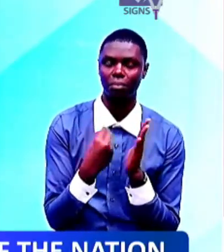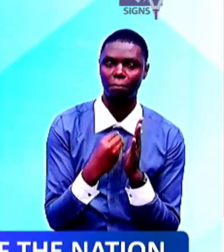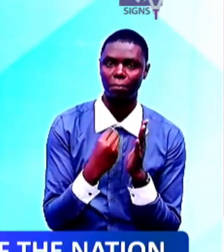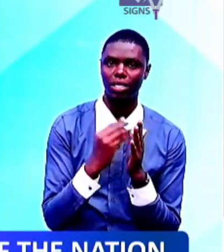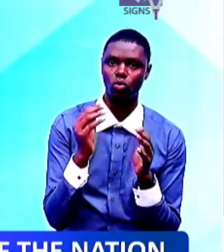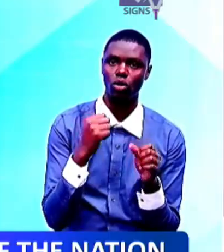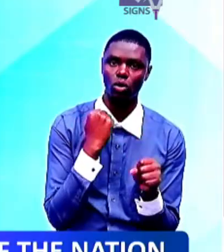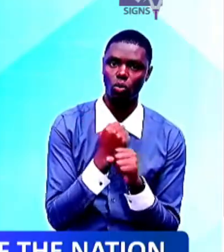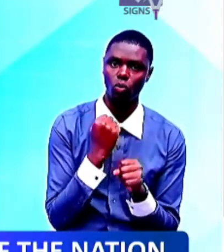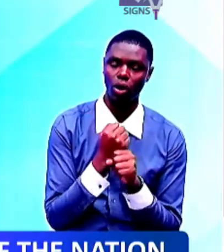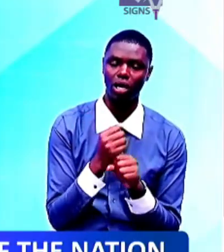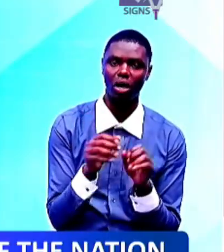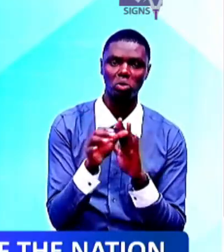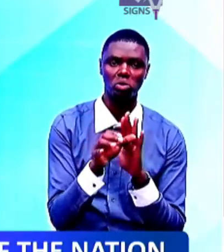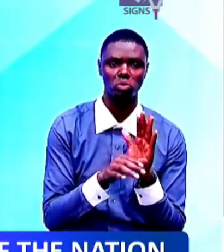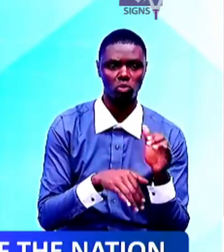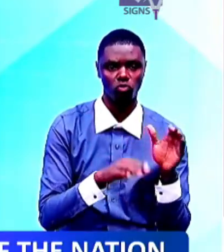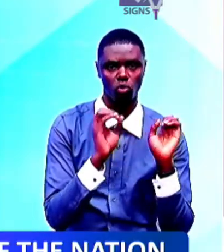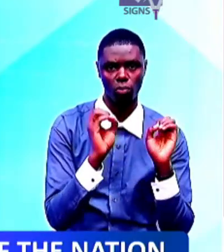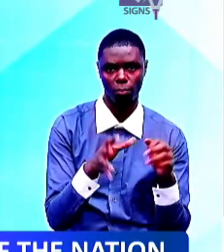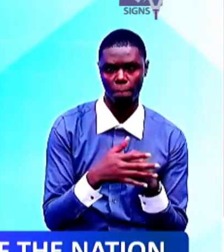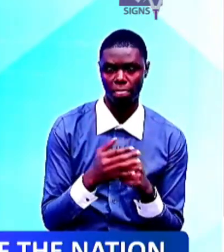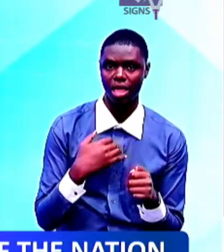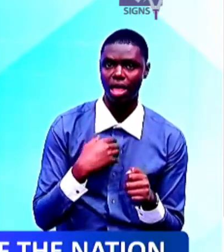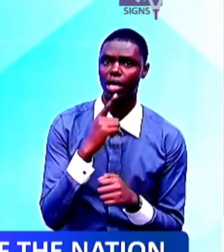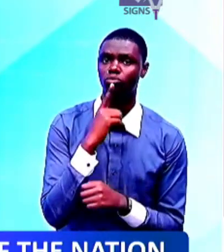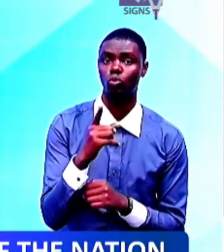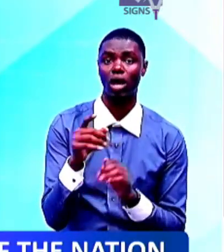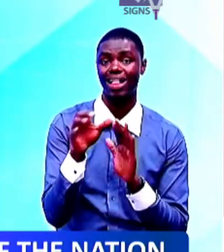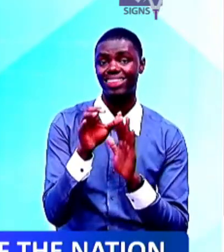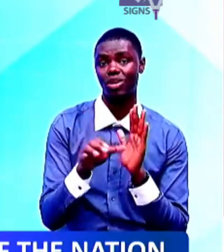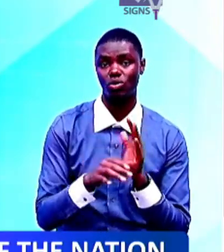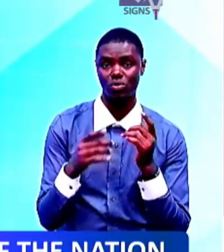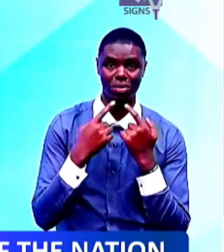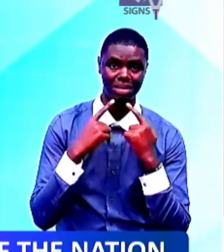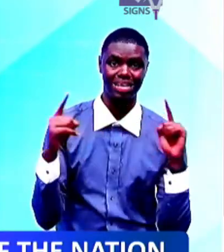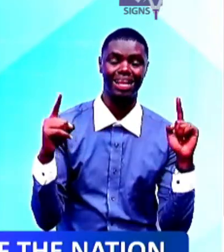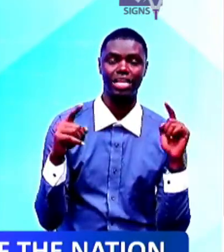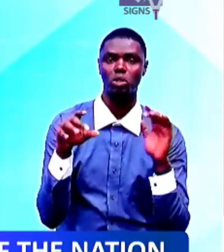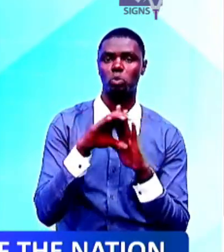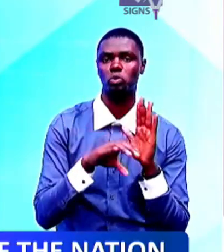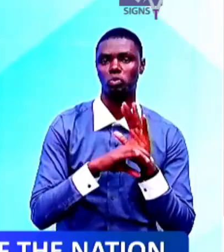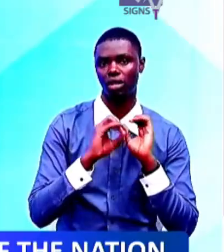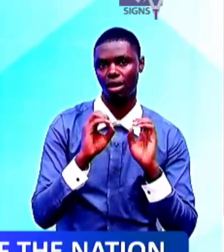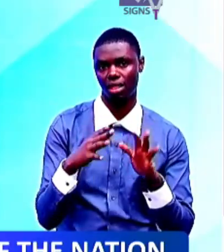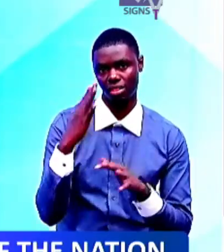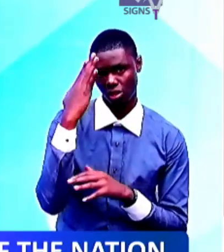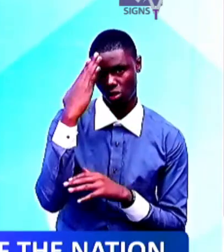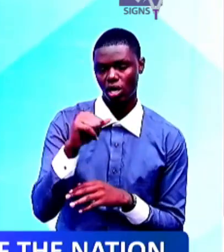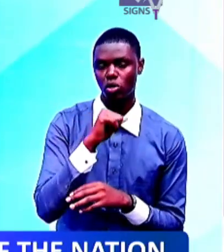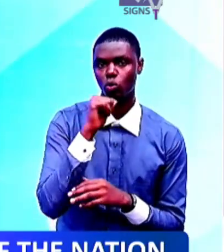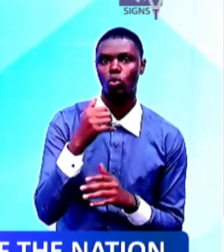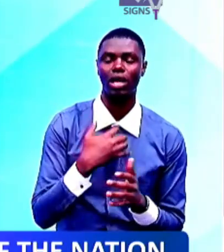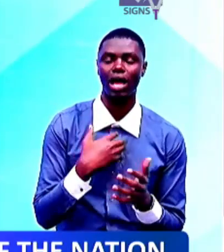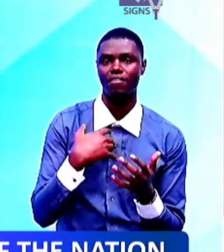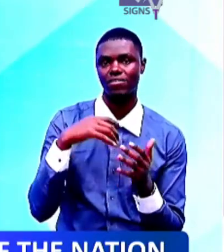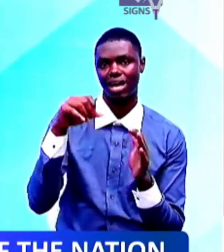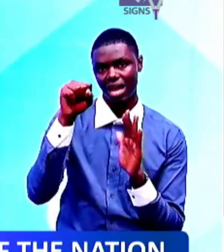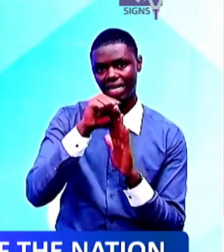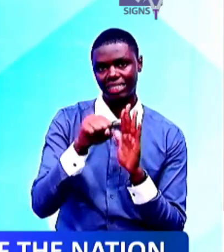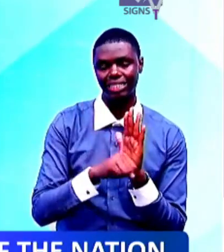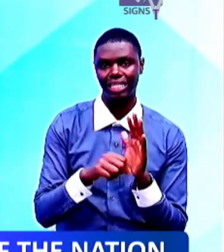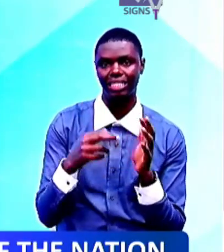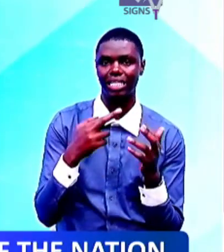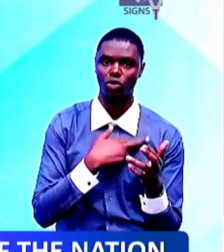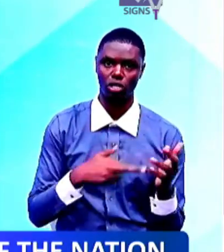this thing, it is unconstitutional. And I'm very sure the court could have declared it unconstitutional, because we do not have a state religion. And